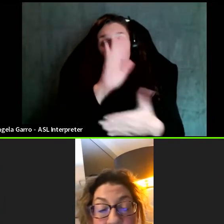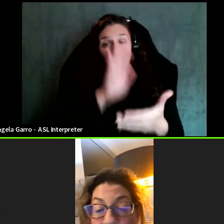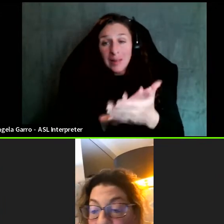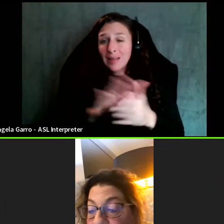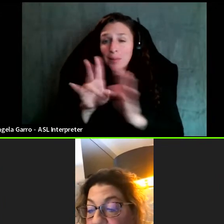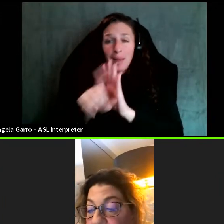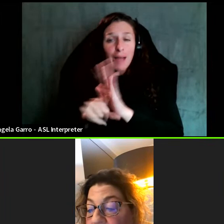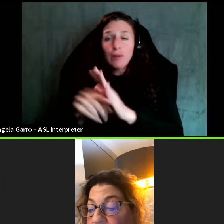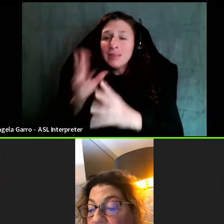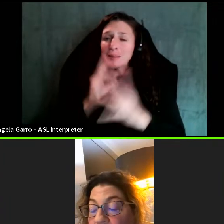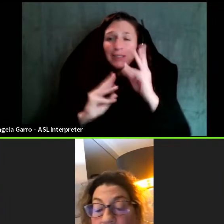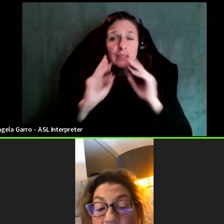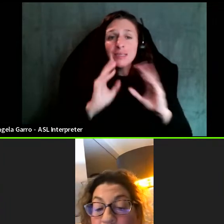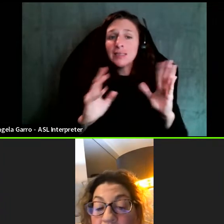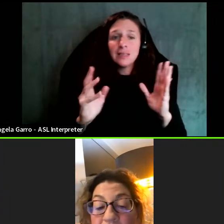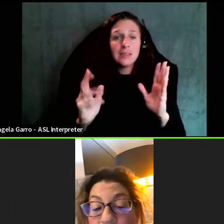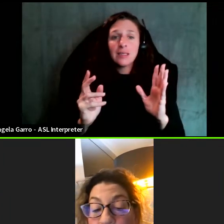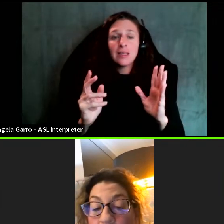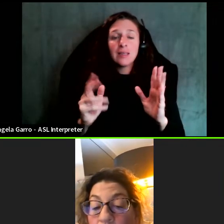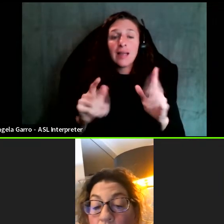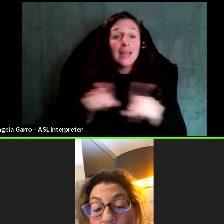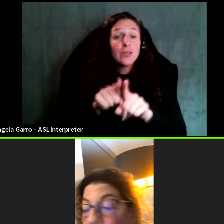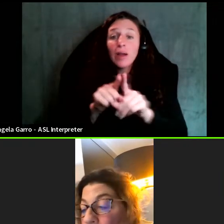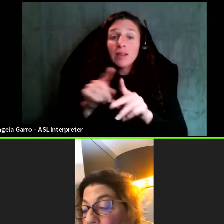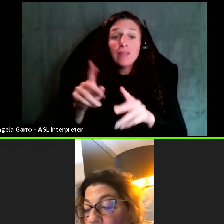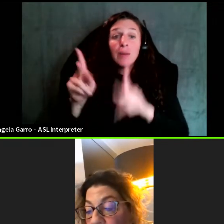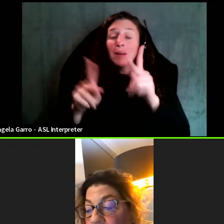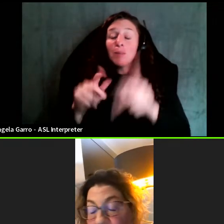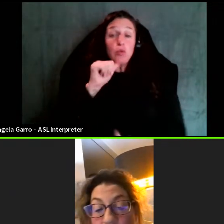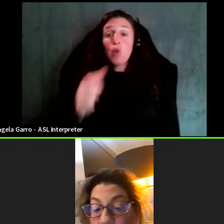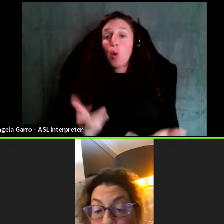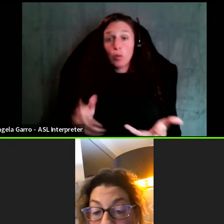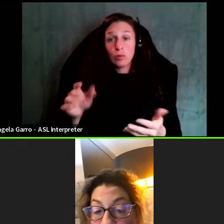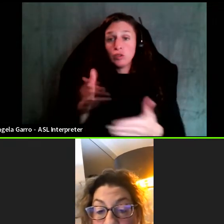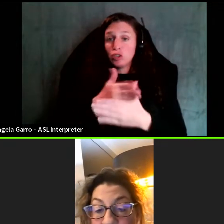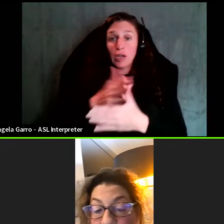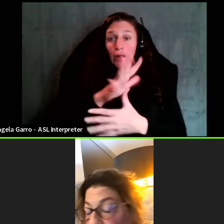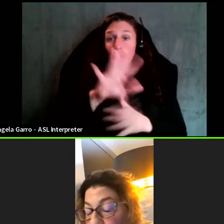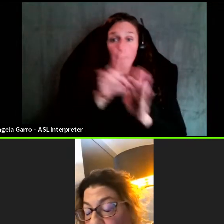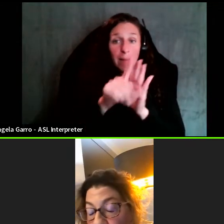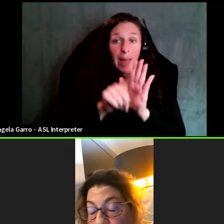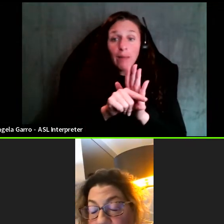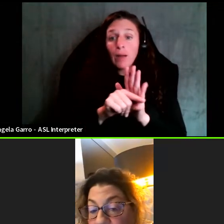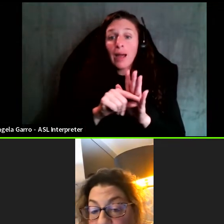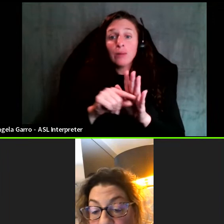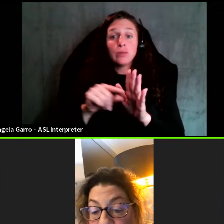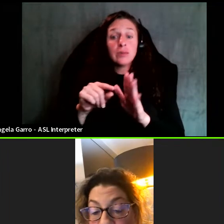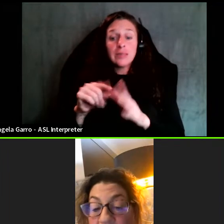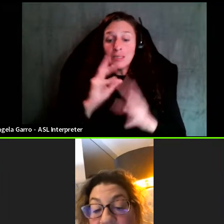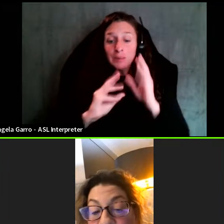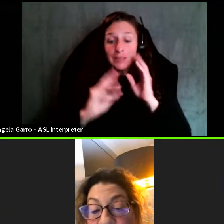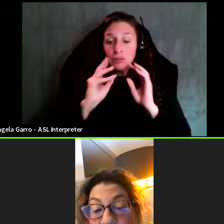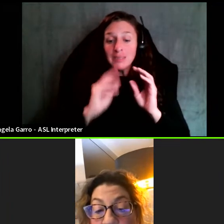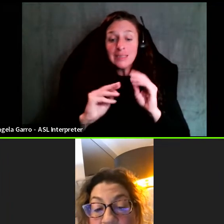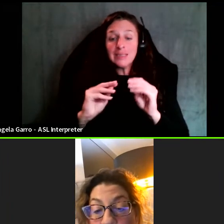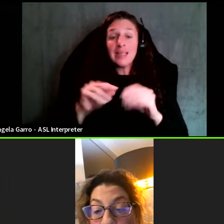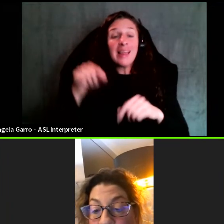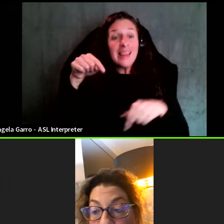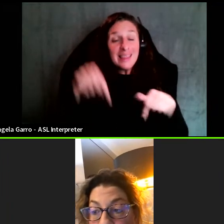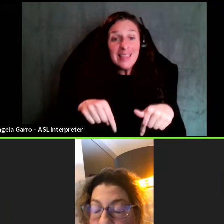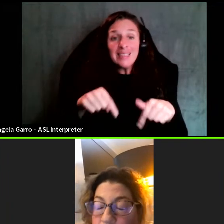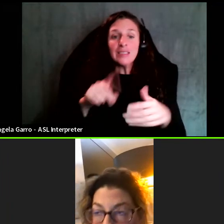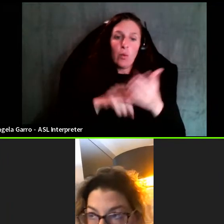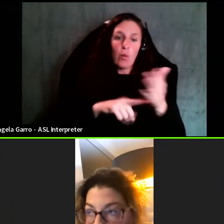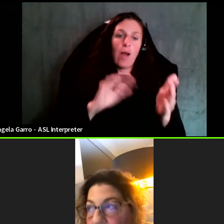and experiences, as well as for people who don't share your background and experiences. This is what